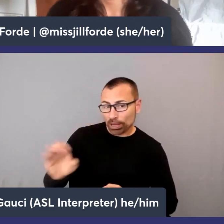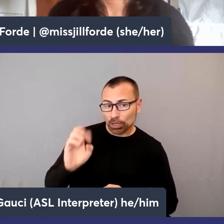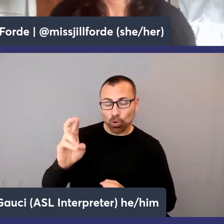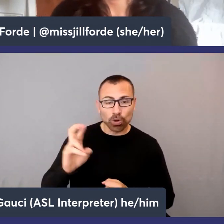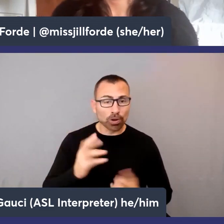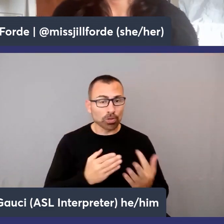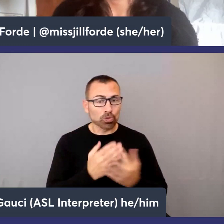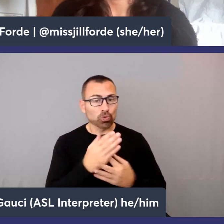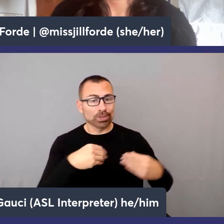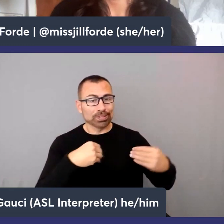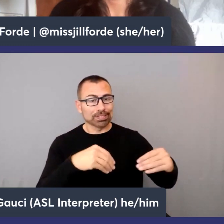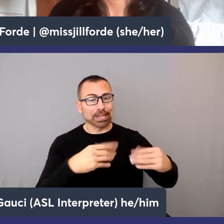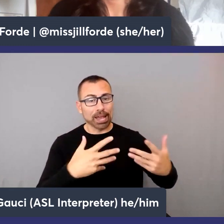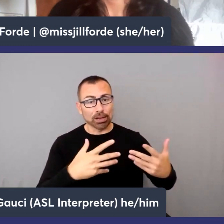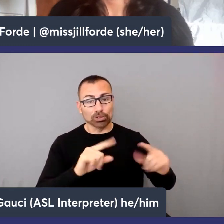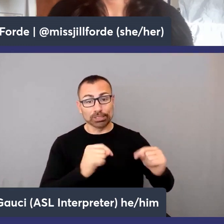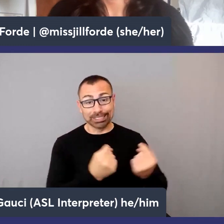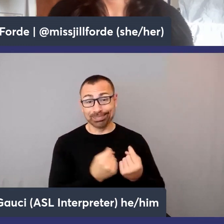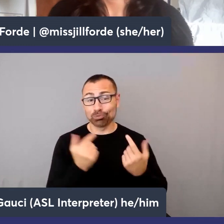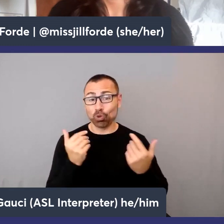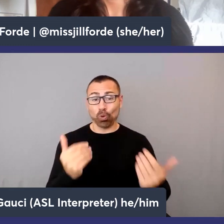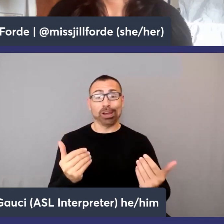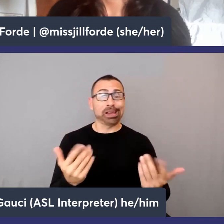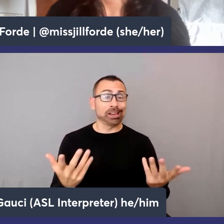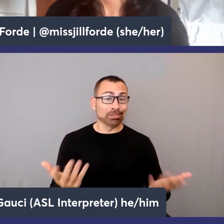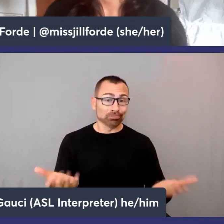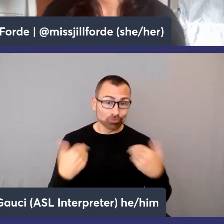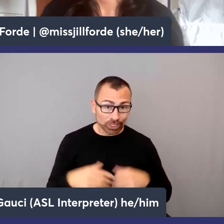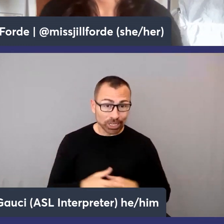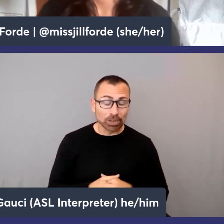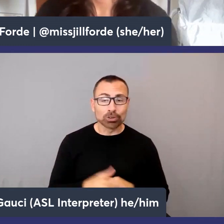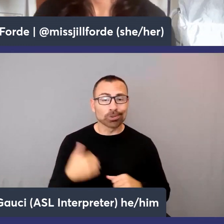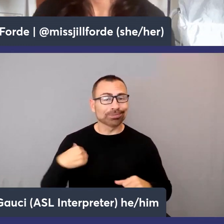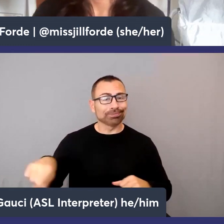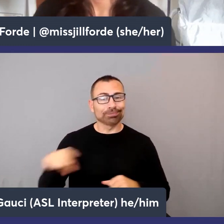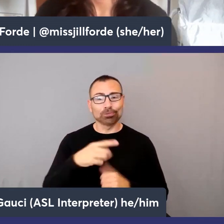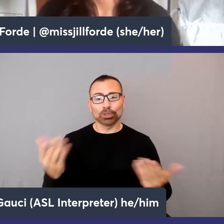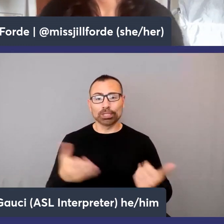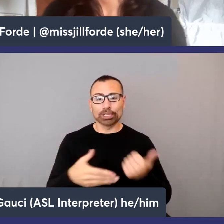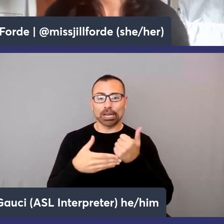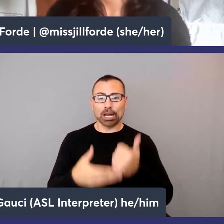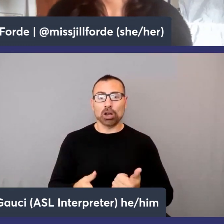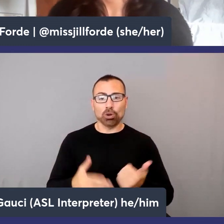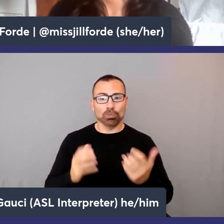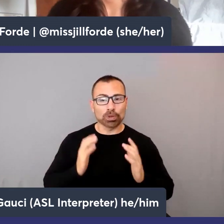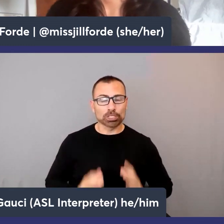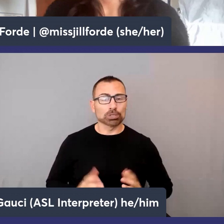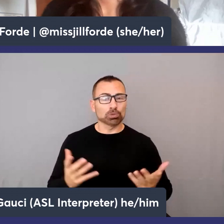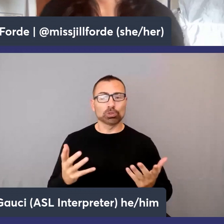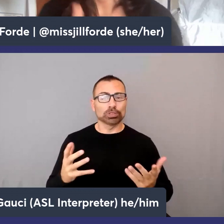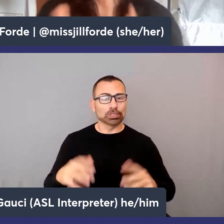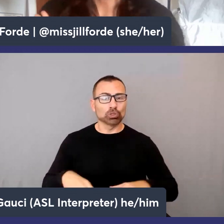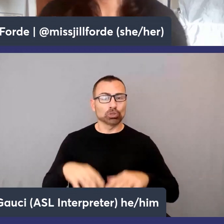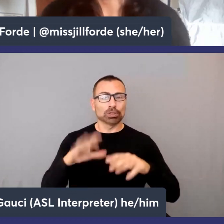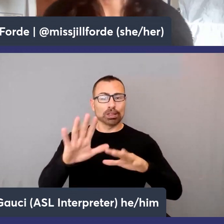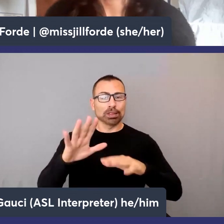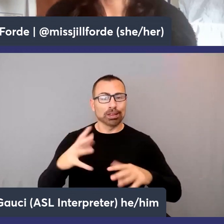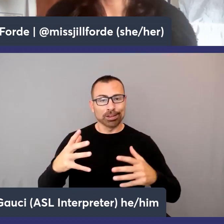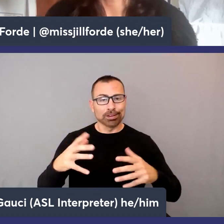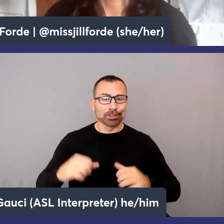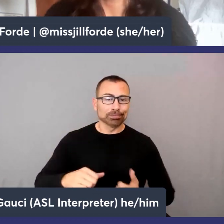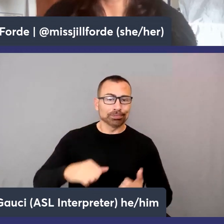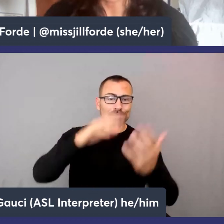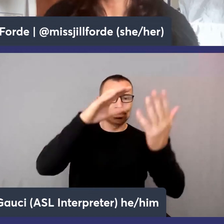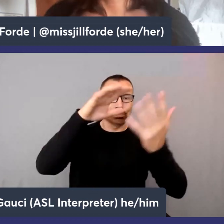please reach out, and we're here to help enable customers in their security journey in the cloud. This is absolutely